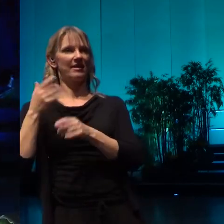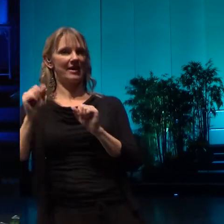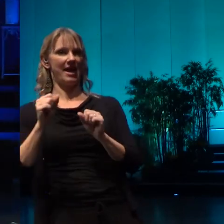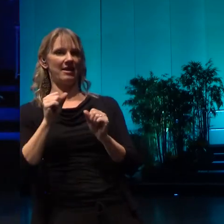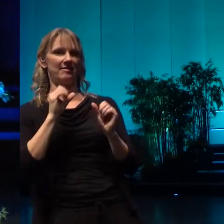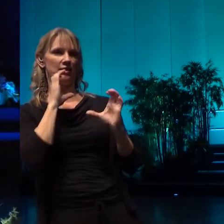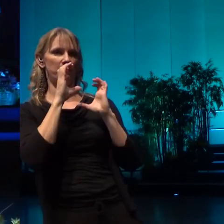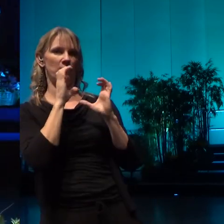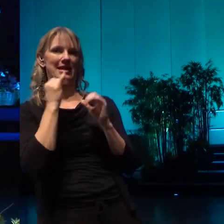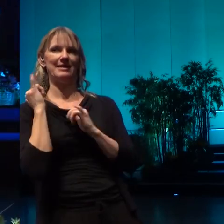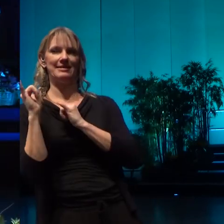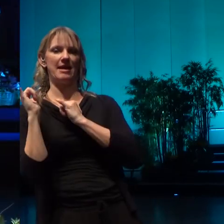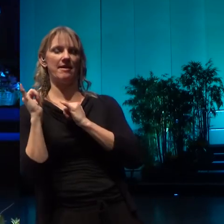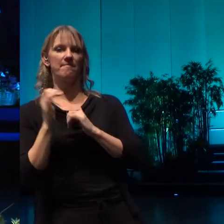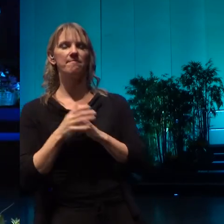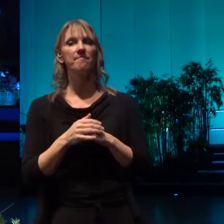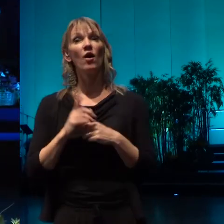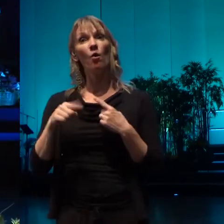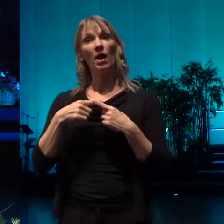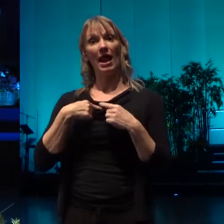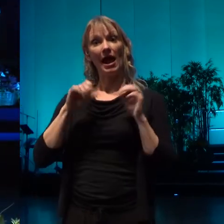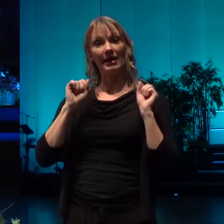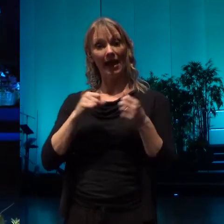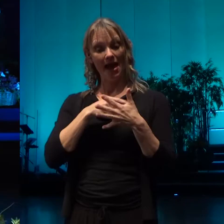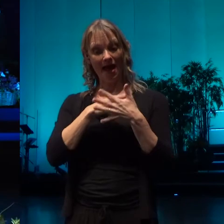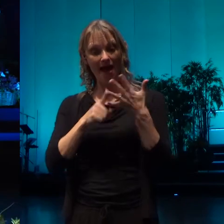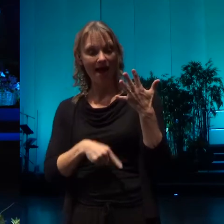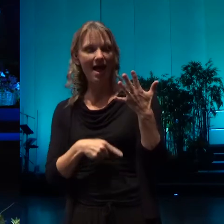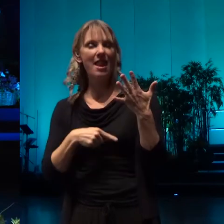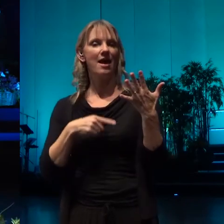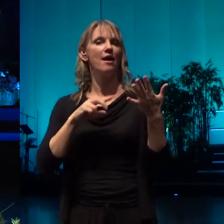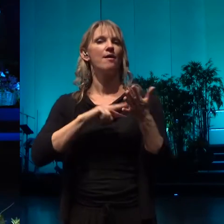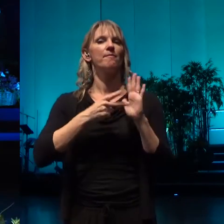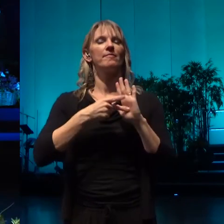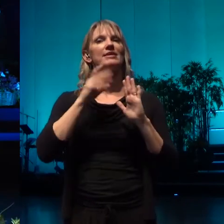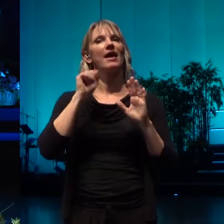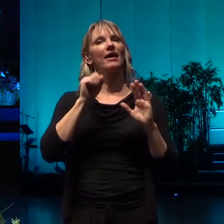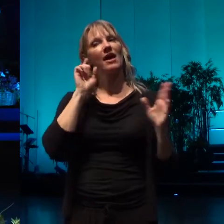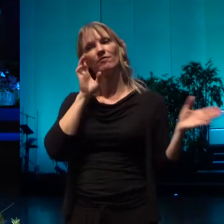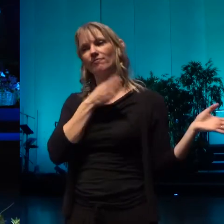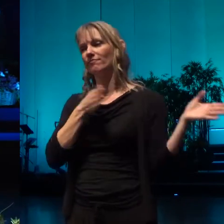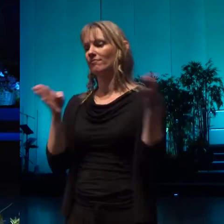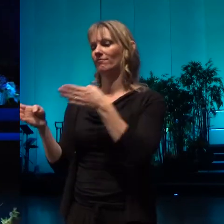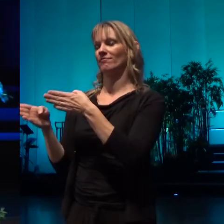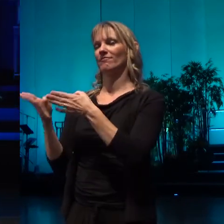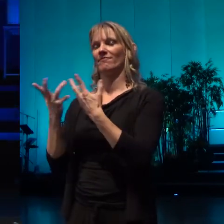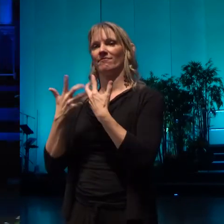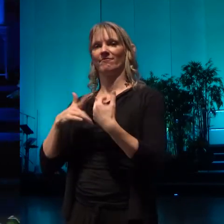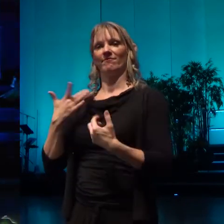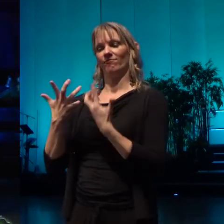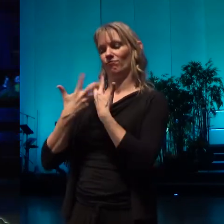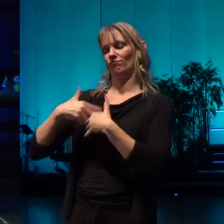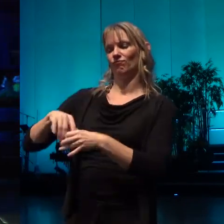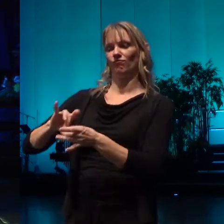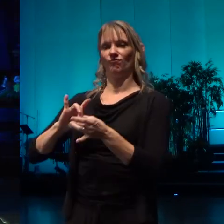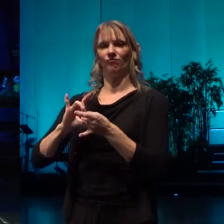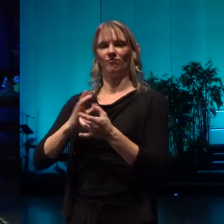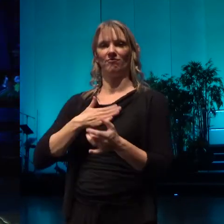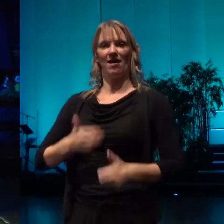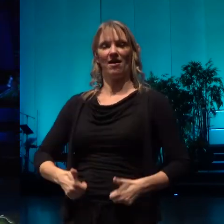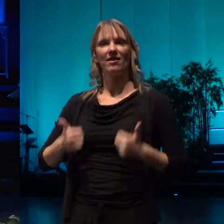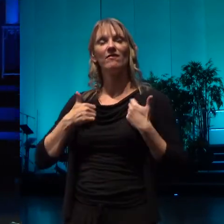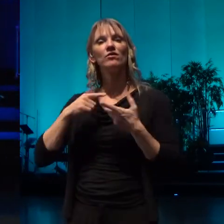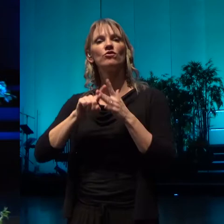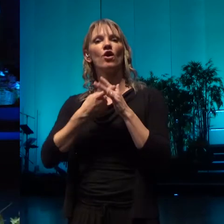thing. When I can do these things, I can move to that greater sense of resonance in my life, and it starts creating, it